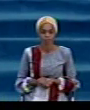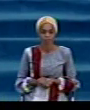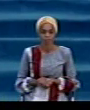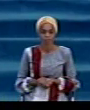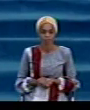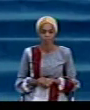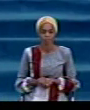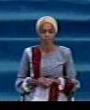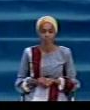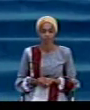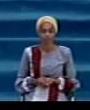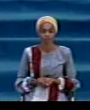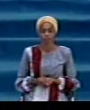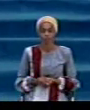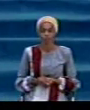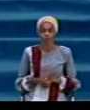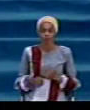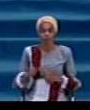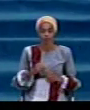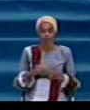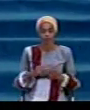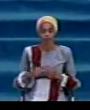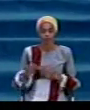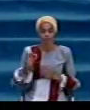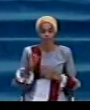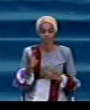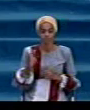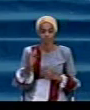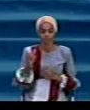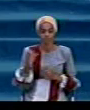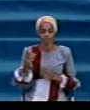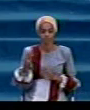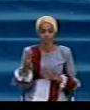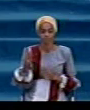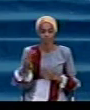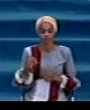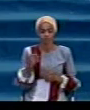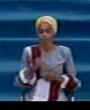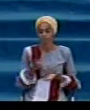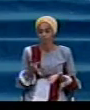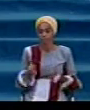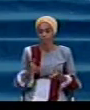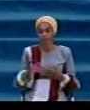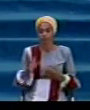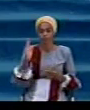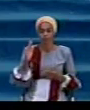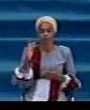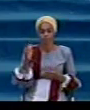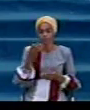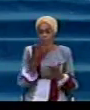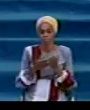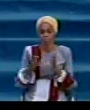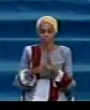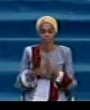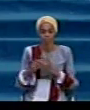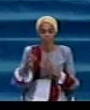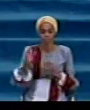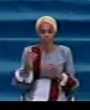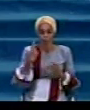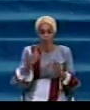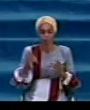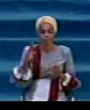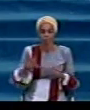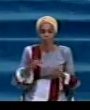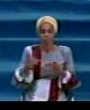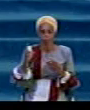Campus Fellowship, Ibadan. I'm here to testify for the goodness of God, what God did for me. In September, I went for a conference, and after